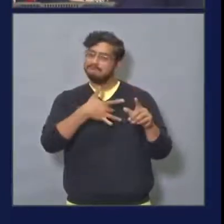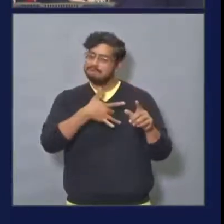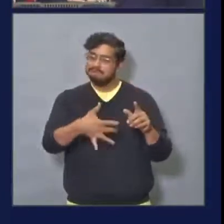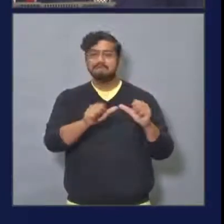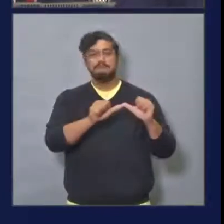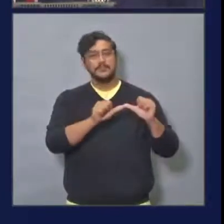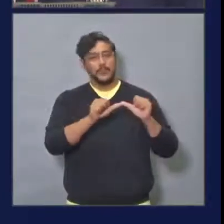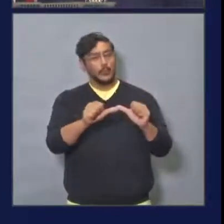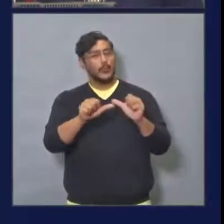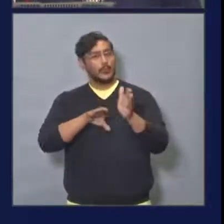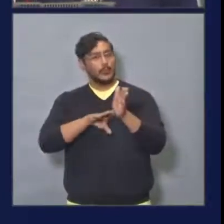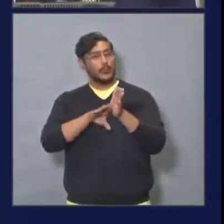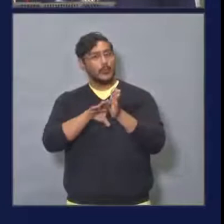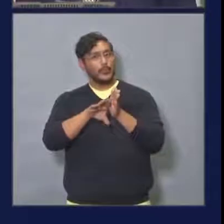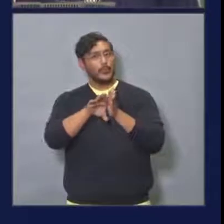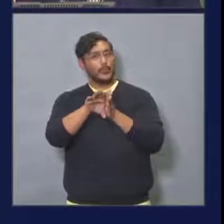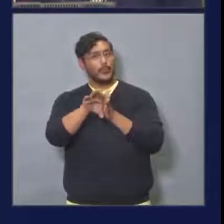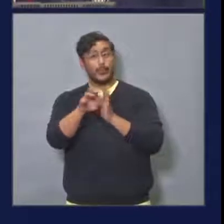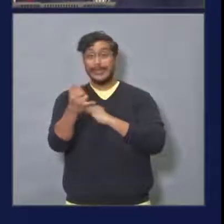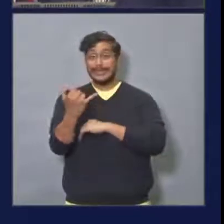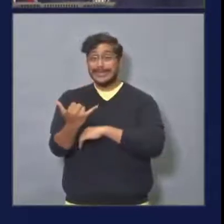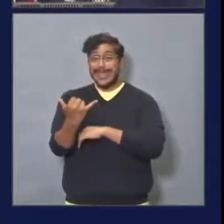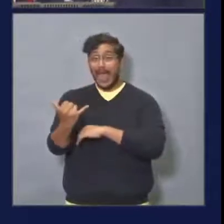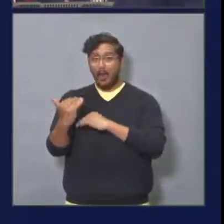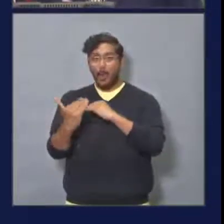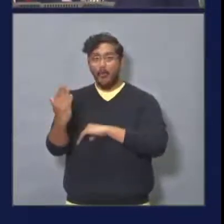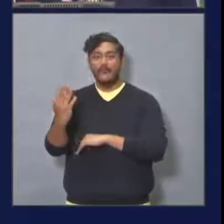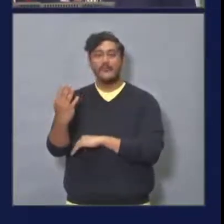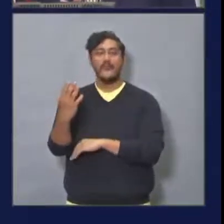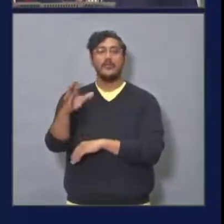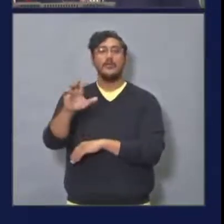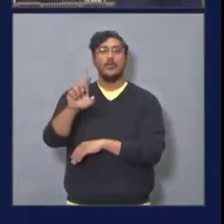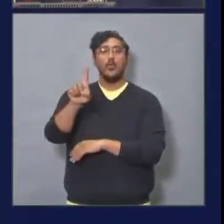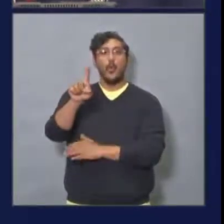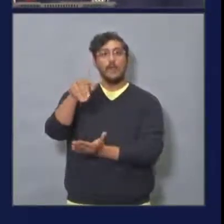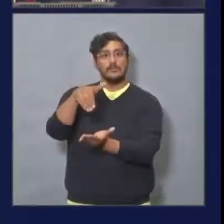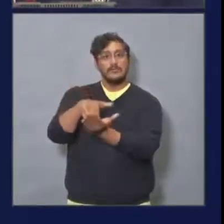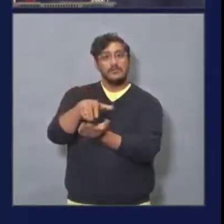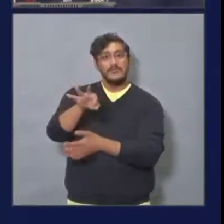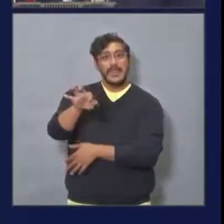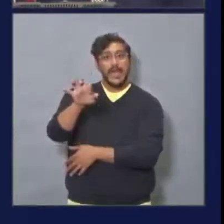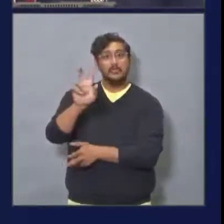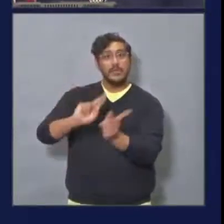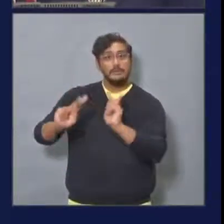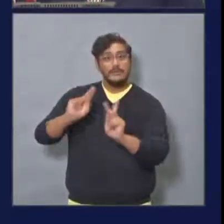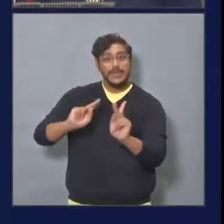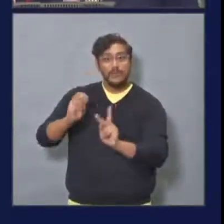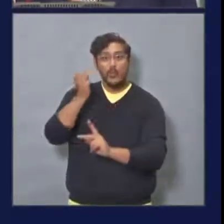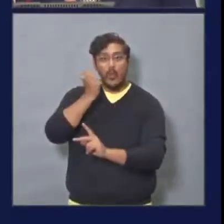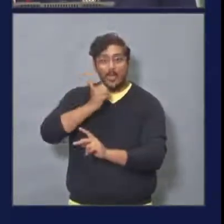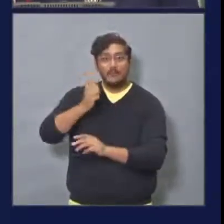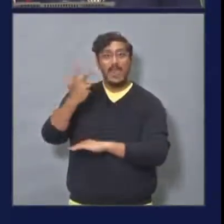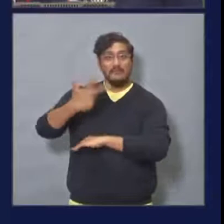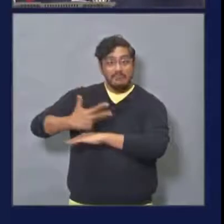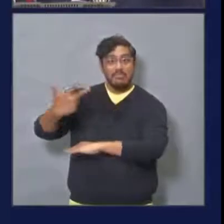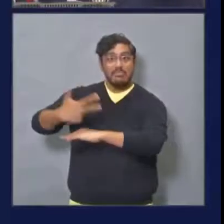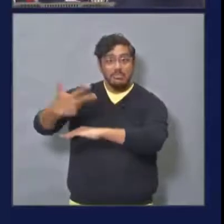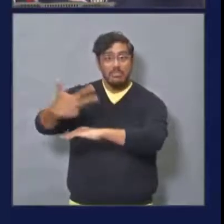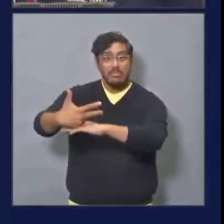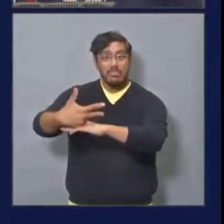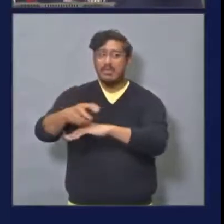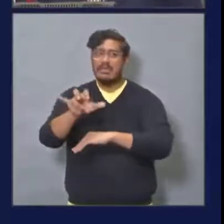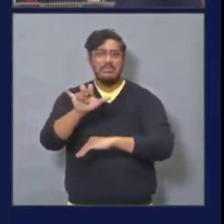of people being hospitalized is now at over 1,900 patients. And this is more people hospitalized each day